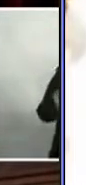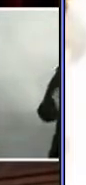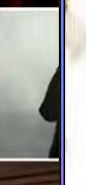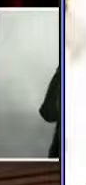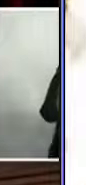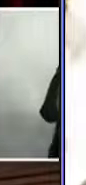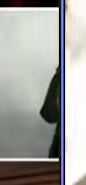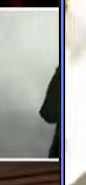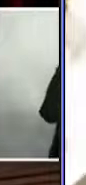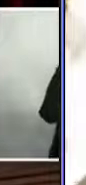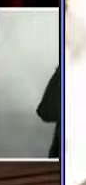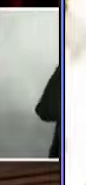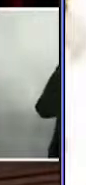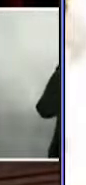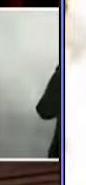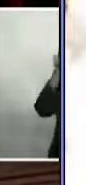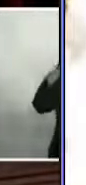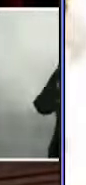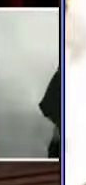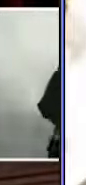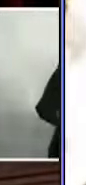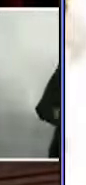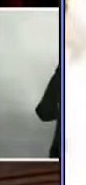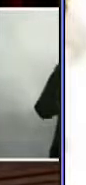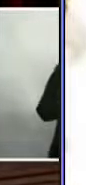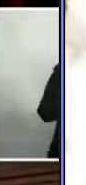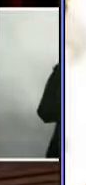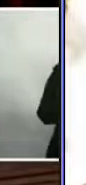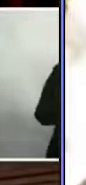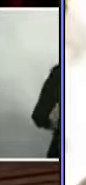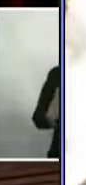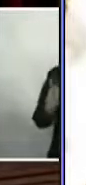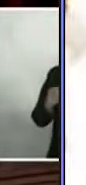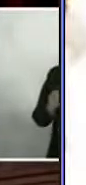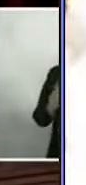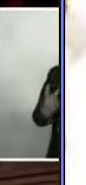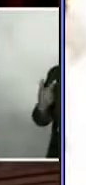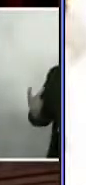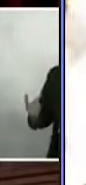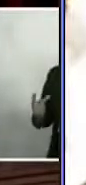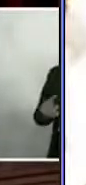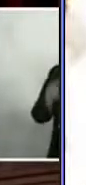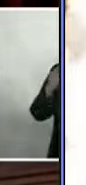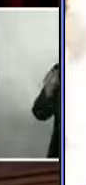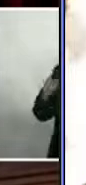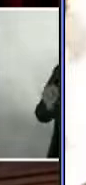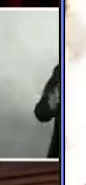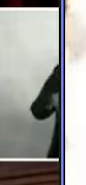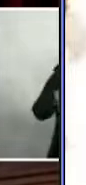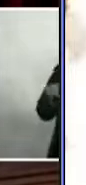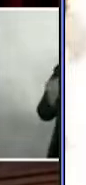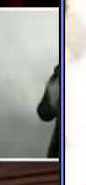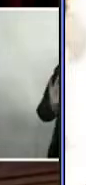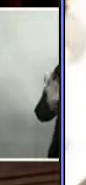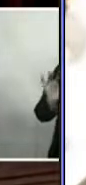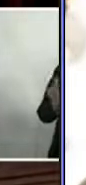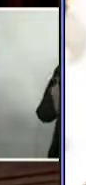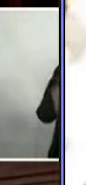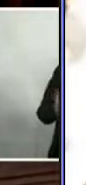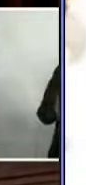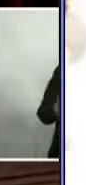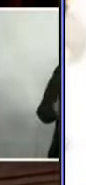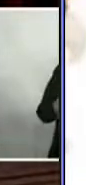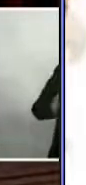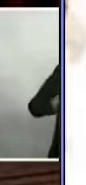the 21-22 audit outcomes as opposed to the 2021 audit outcomes, which are what we are